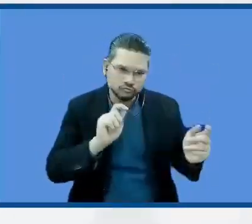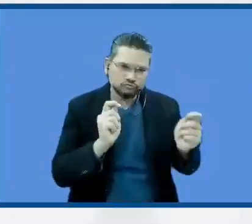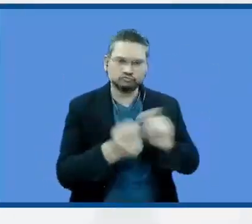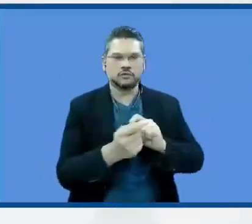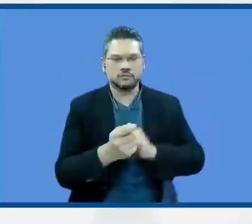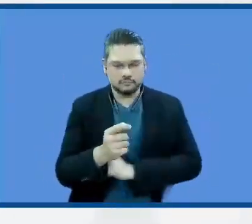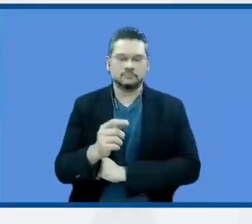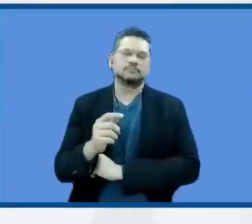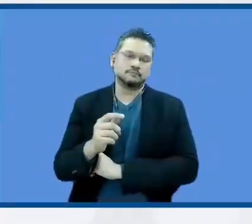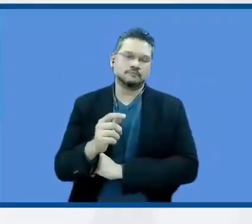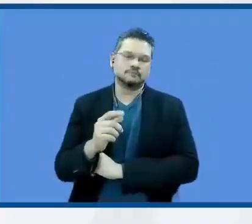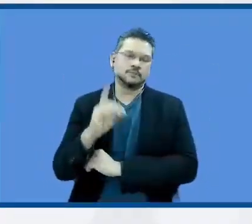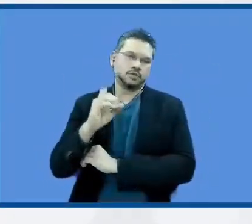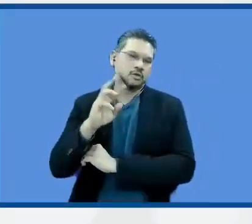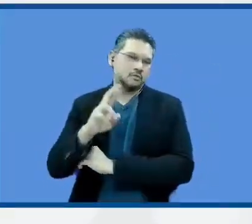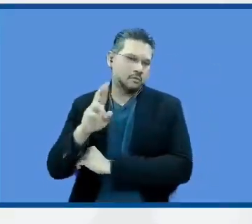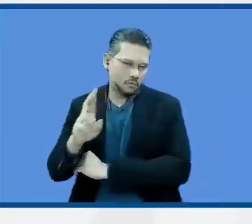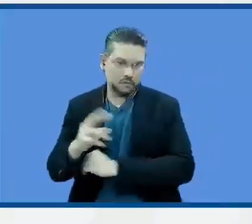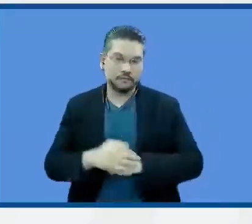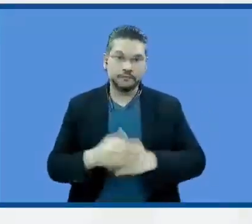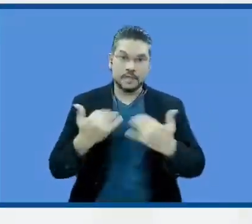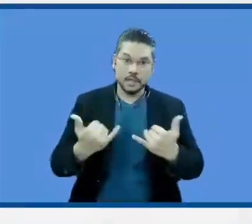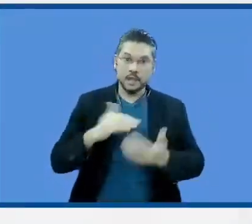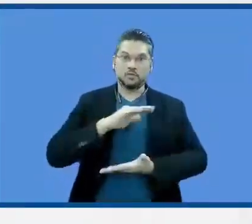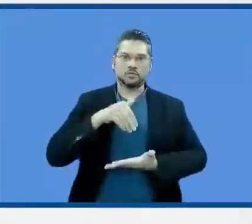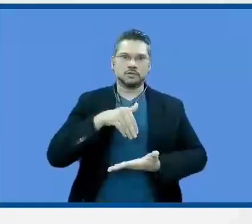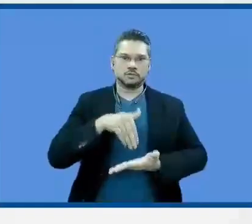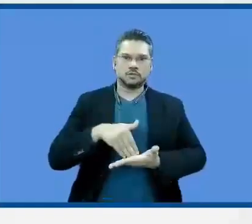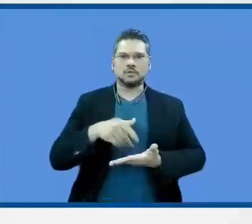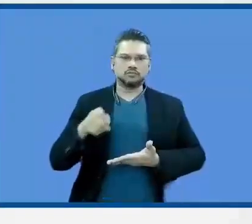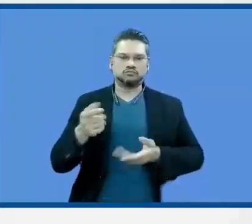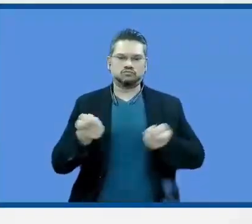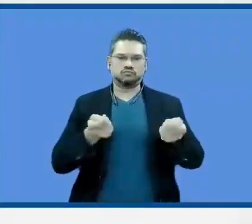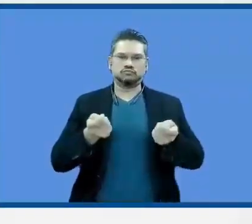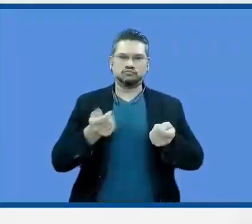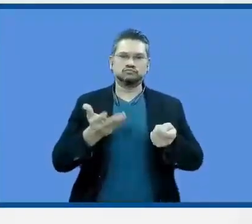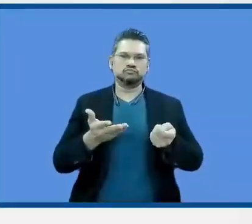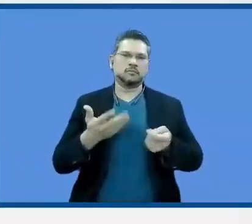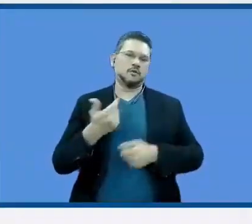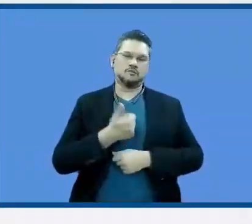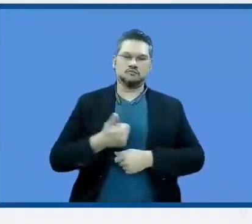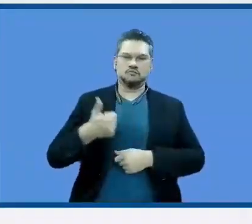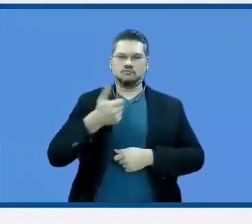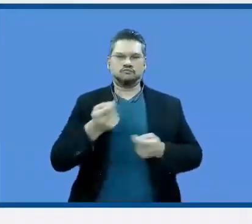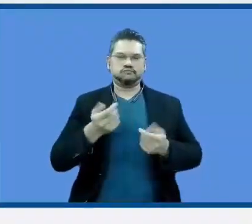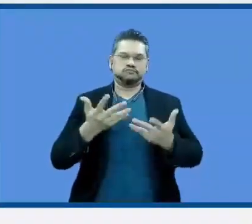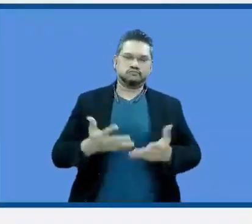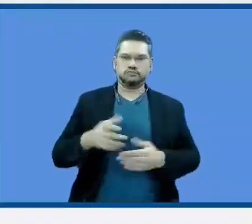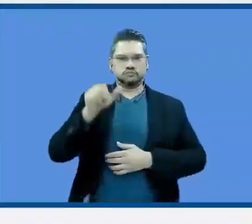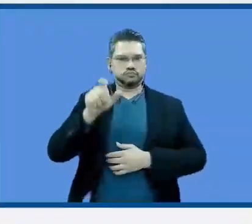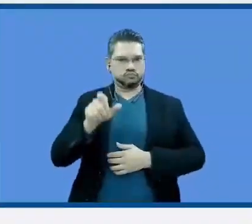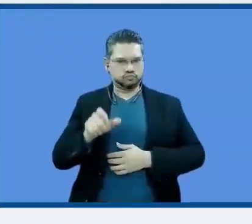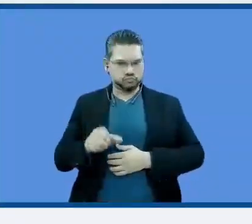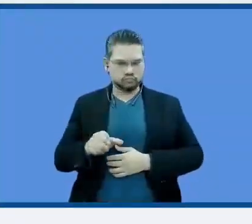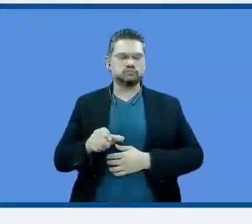Currently runs the Center for Environmental Management, and he's the coordinator of the Institute for Sustainable Development at the University of